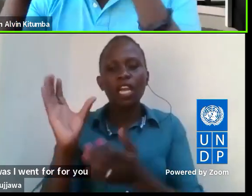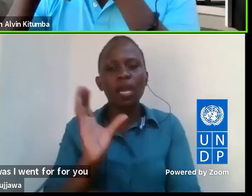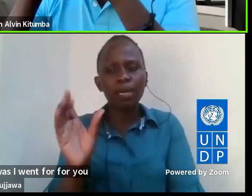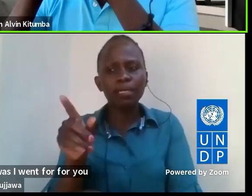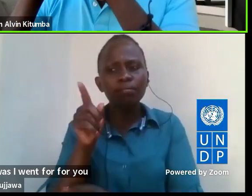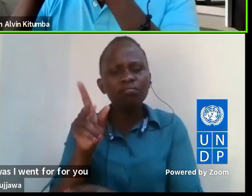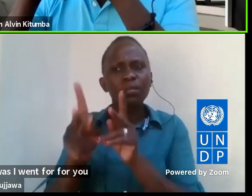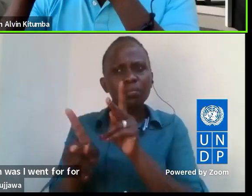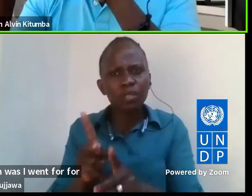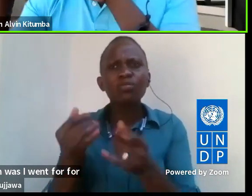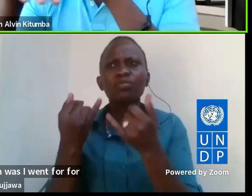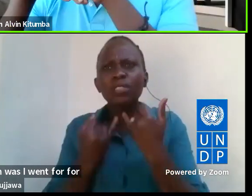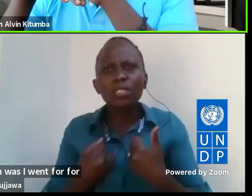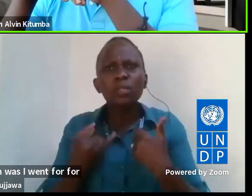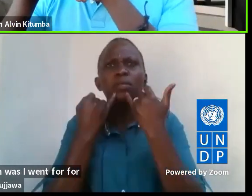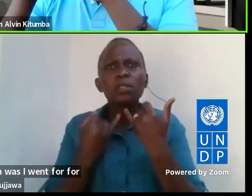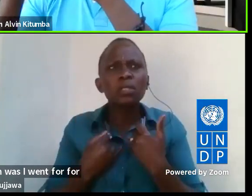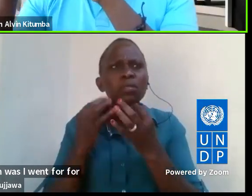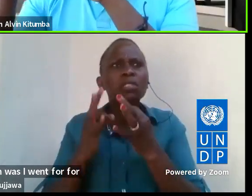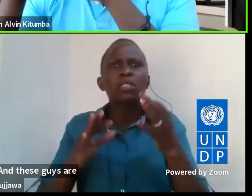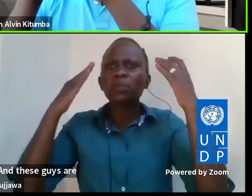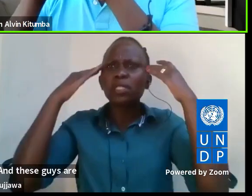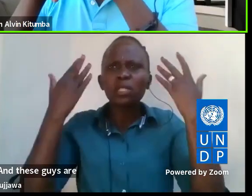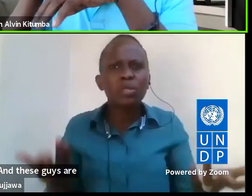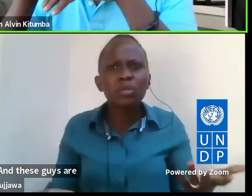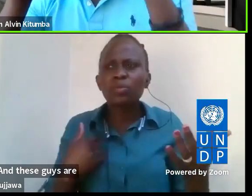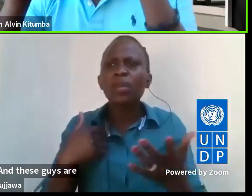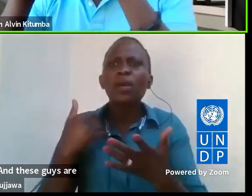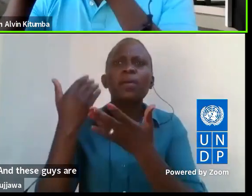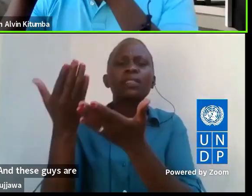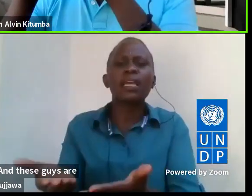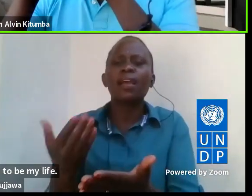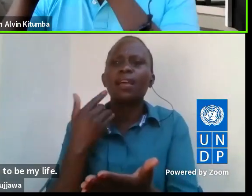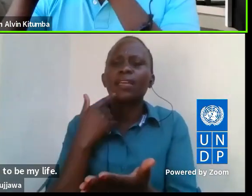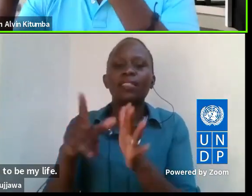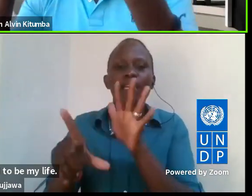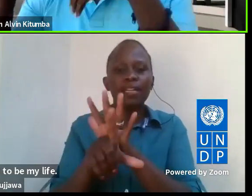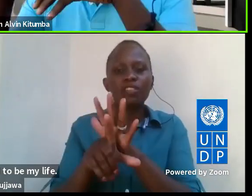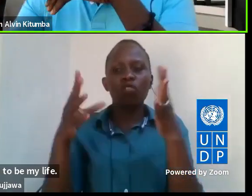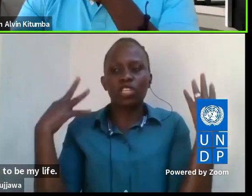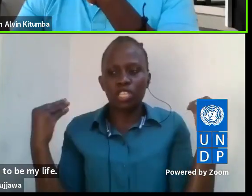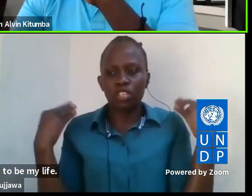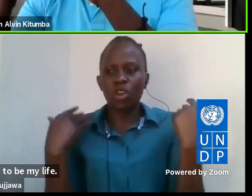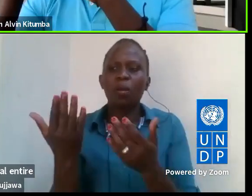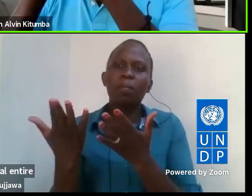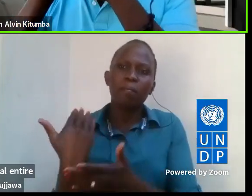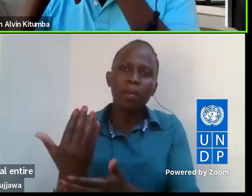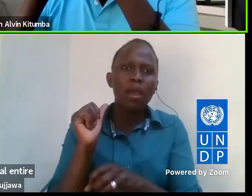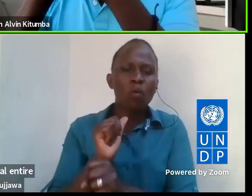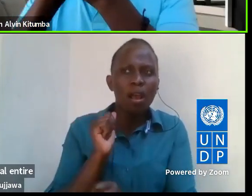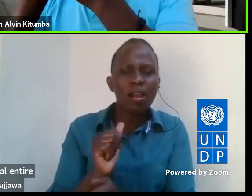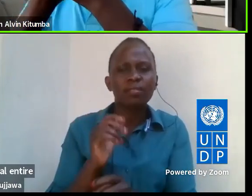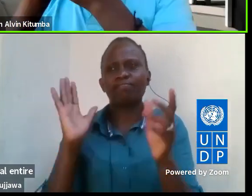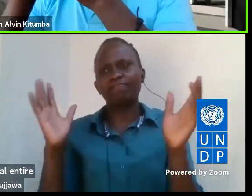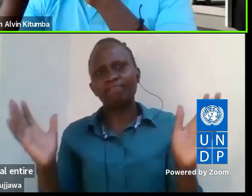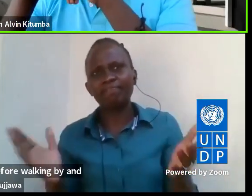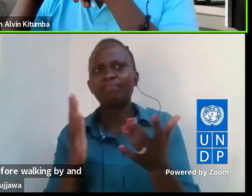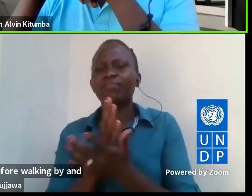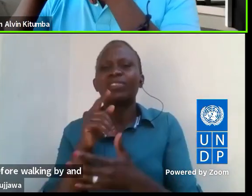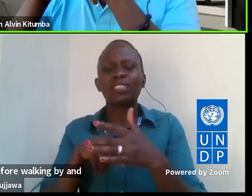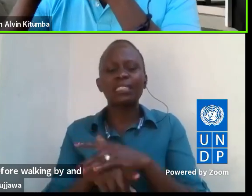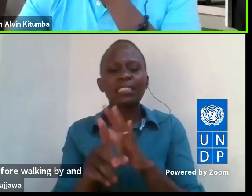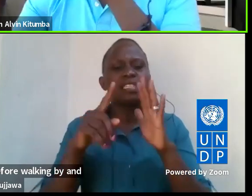my life. So I was there as a legal intern, paperwork and all. But then I got bought into technology. I used to take notes every